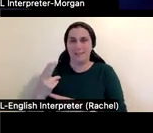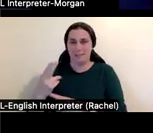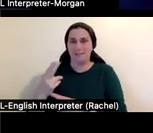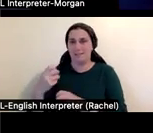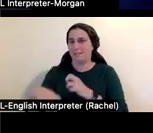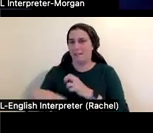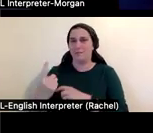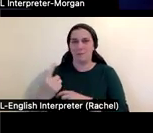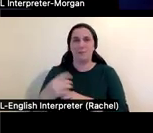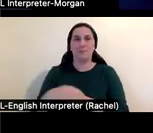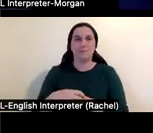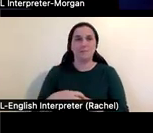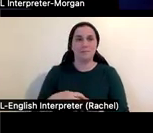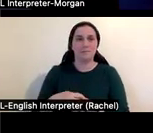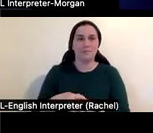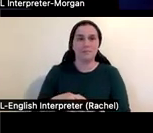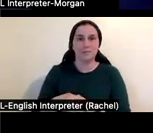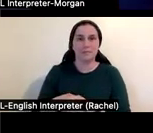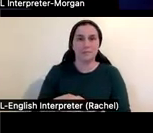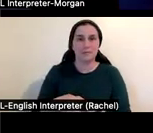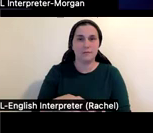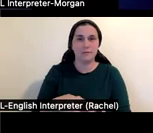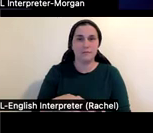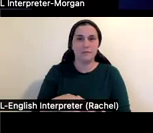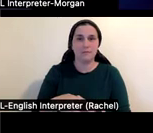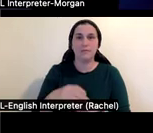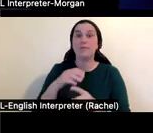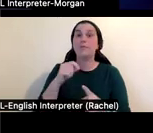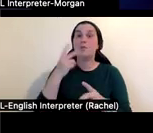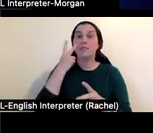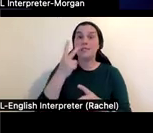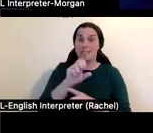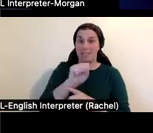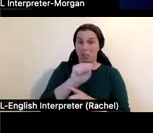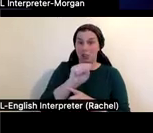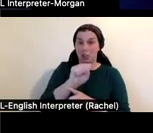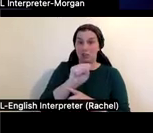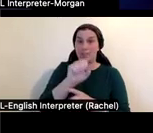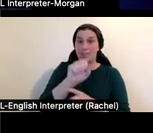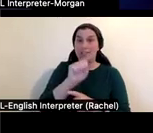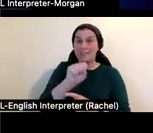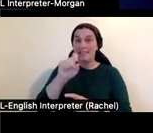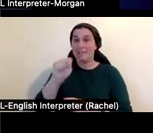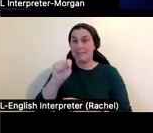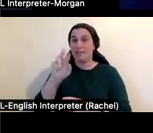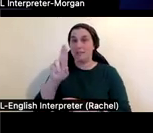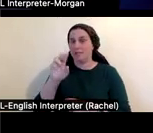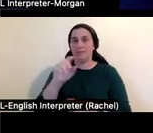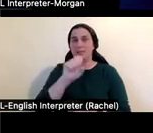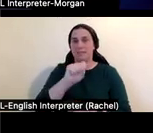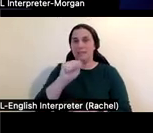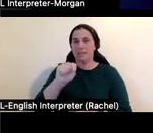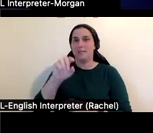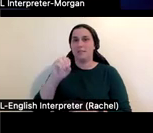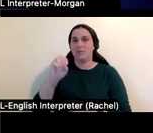But if you see the S, the sh, did you hear that? Sh? Again, that's an extra sound. The SCH makes it